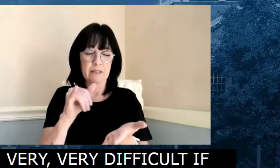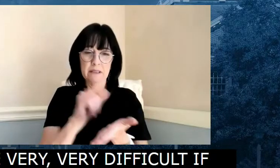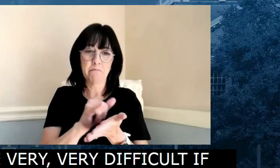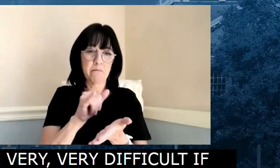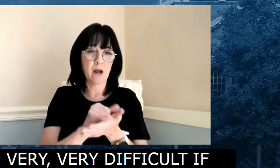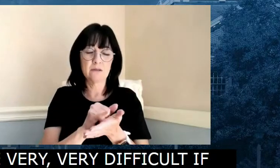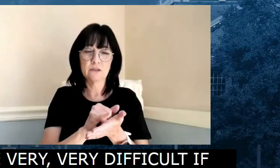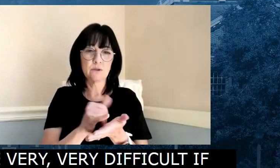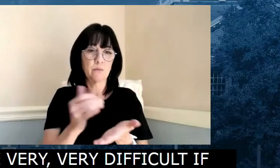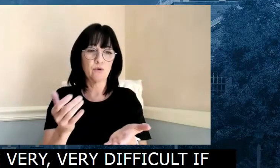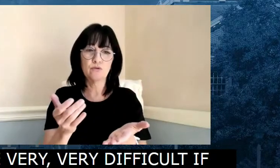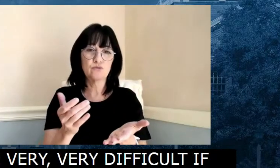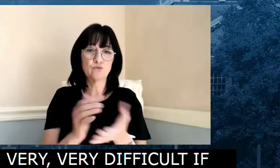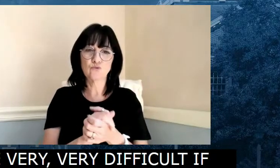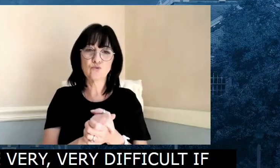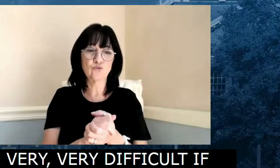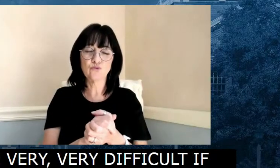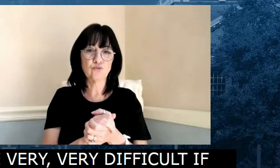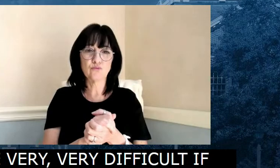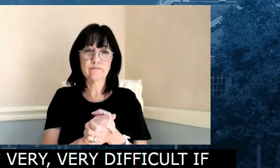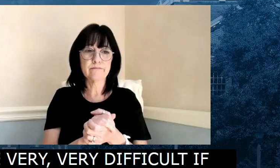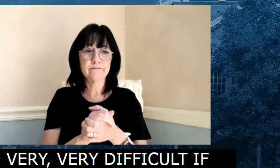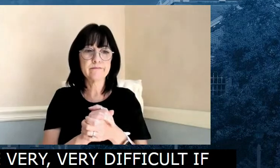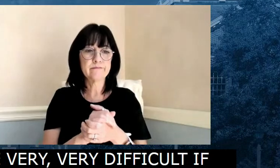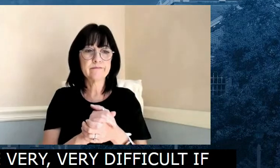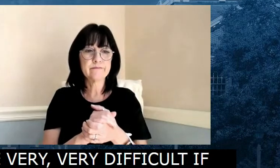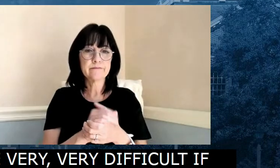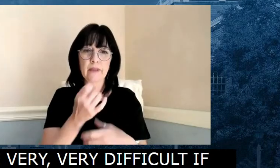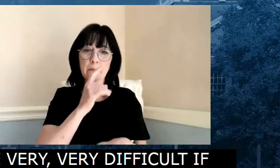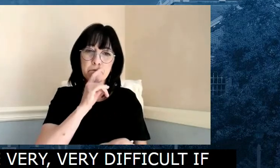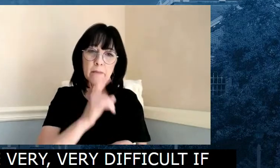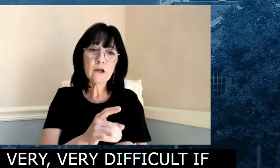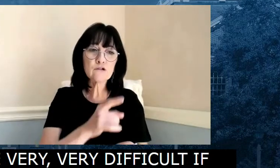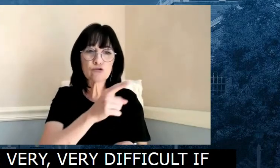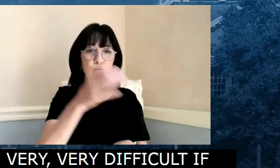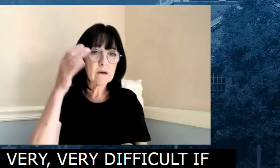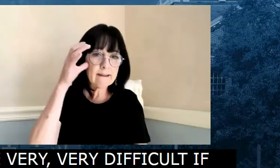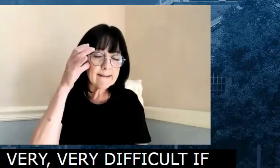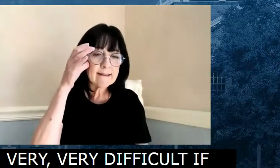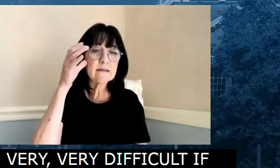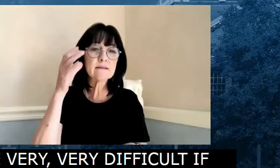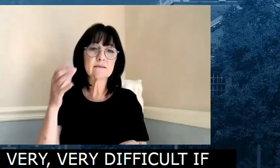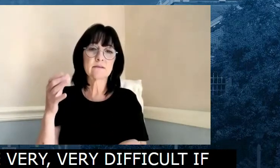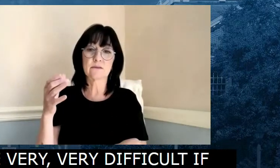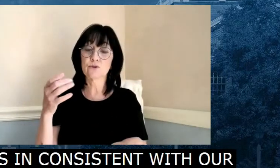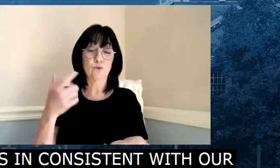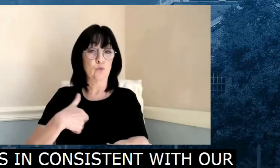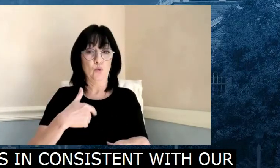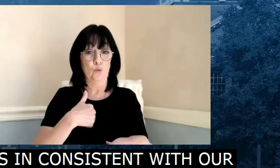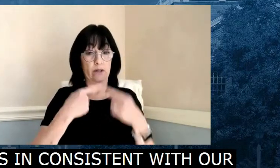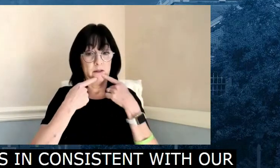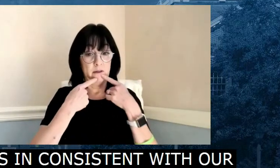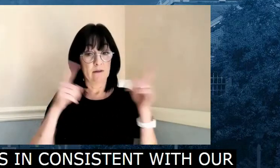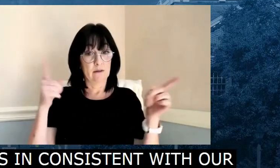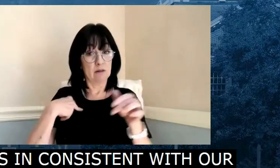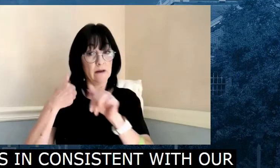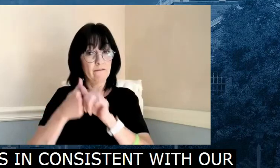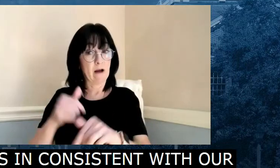as inconsistent with our pronouncements of following CDC guidelines from the beginning.